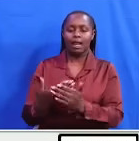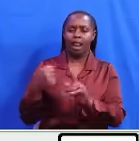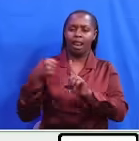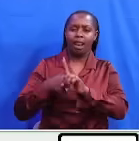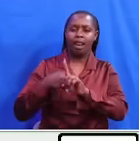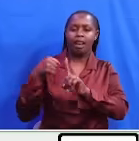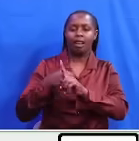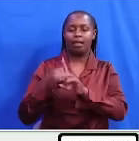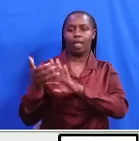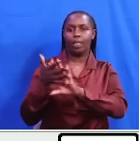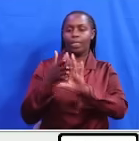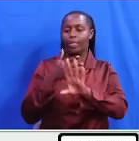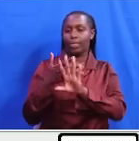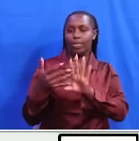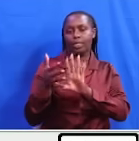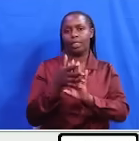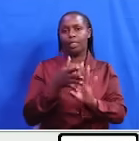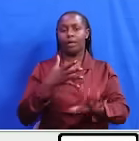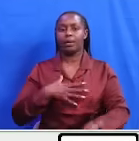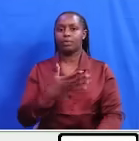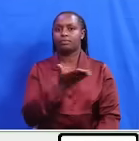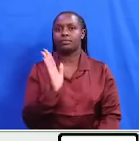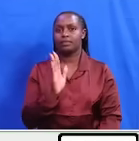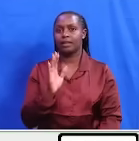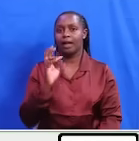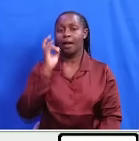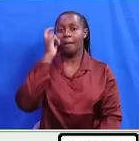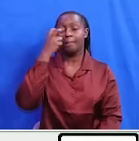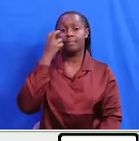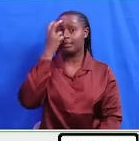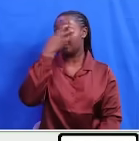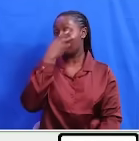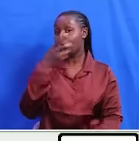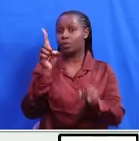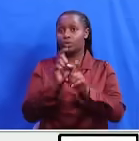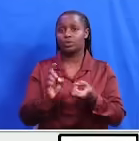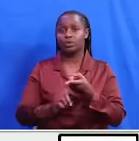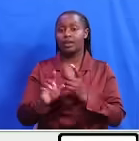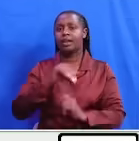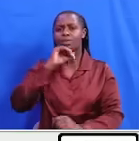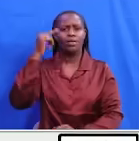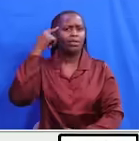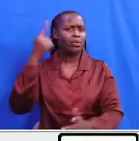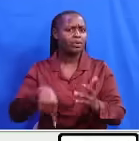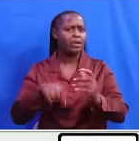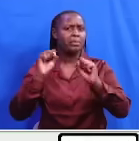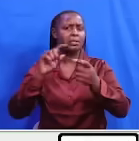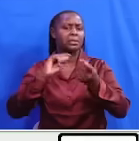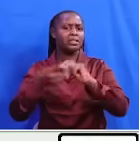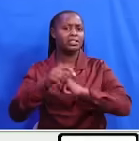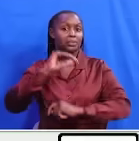try to convince them, and with Mother Karua there as running mate to Raila, do you think you can turn the Mount Kenya people